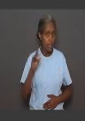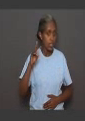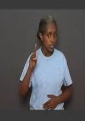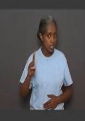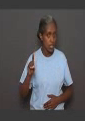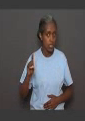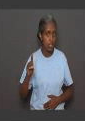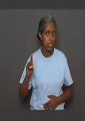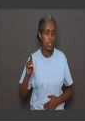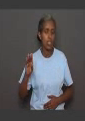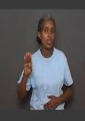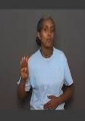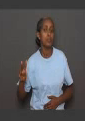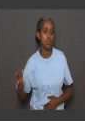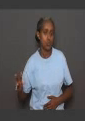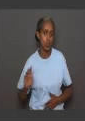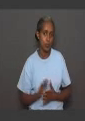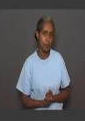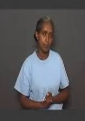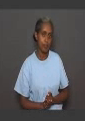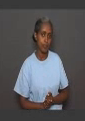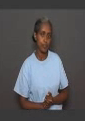D, B2.